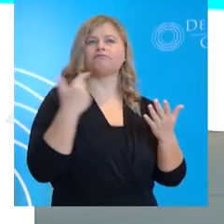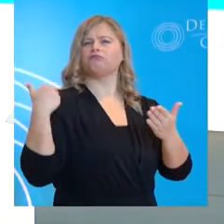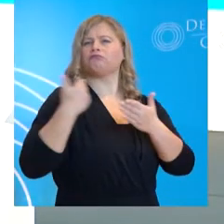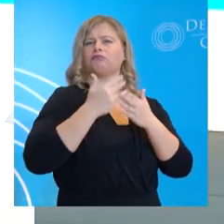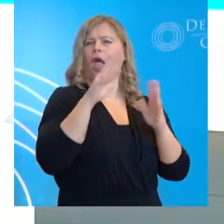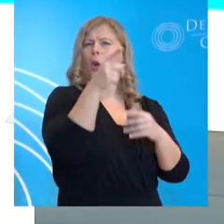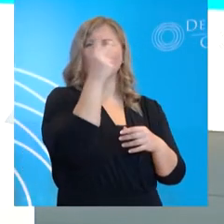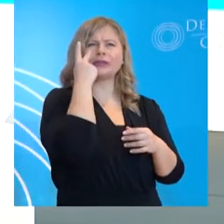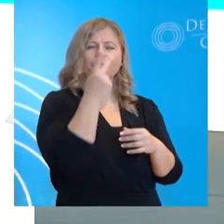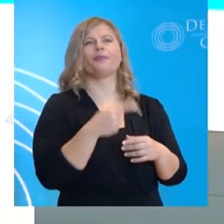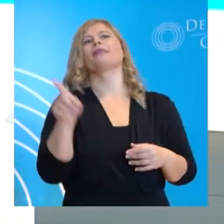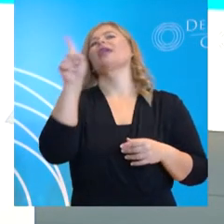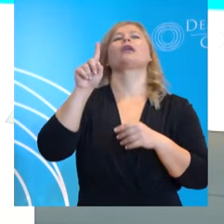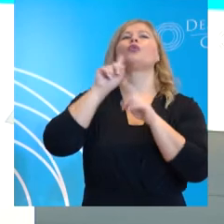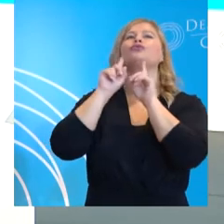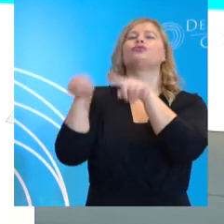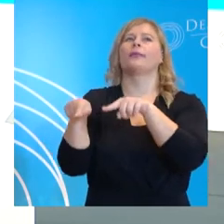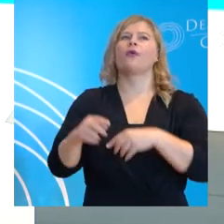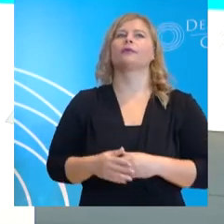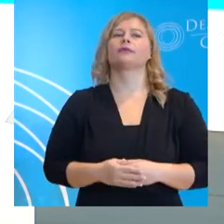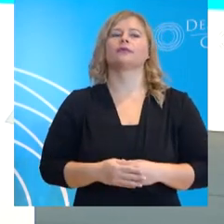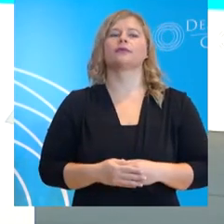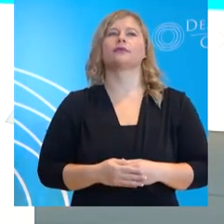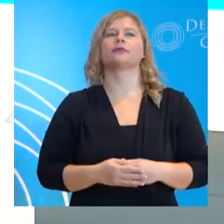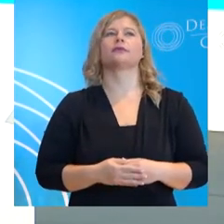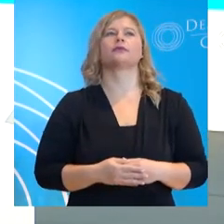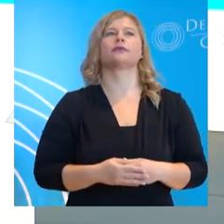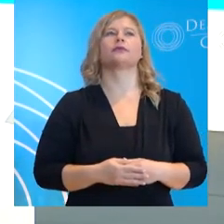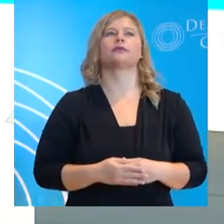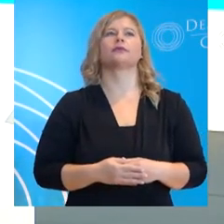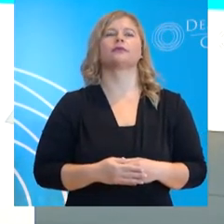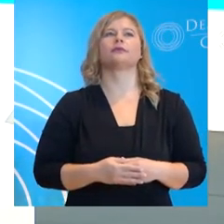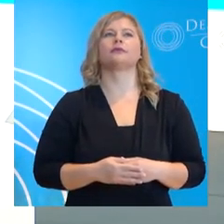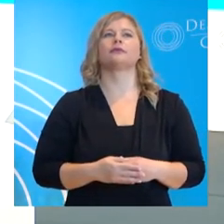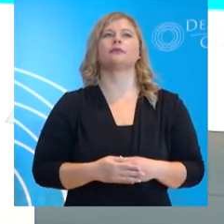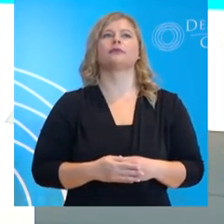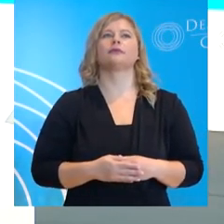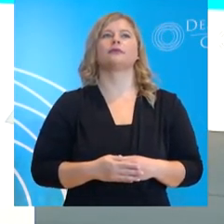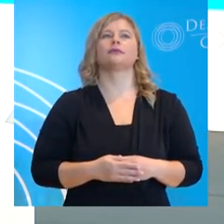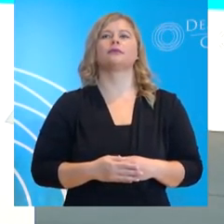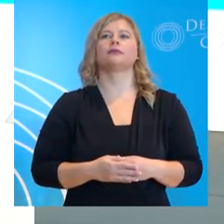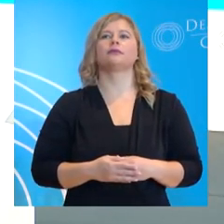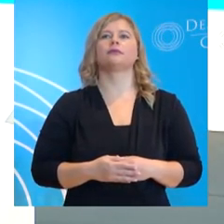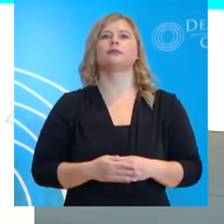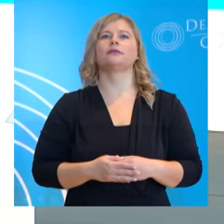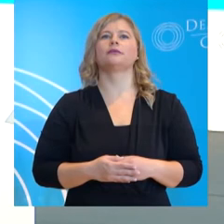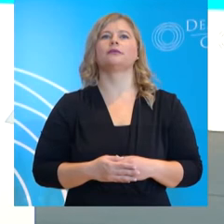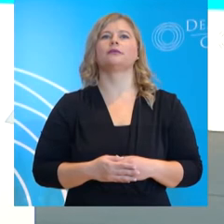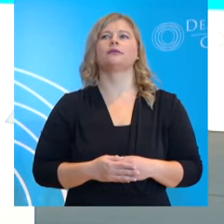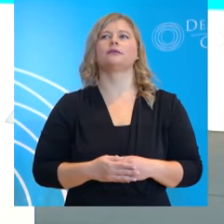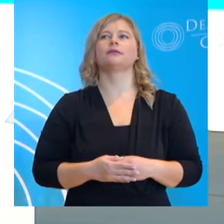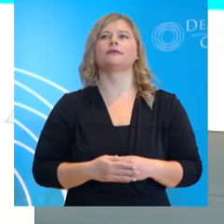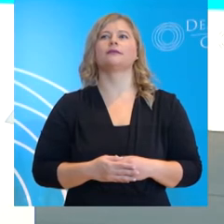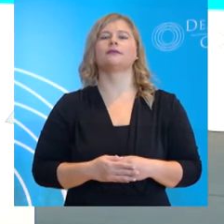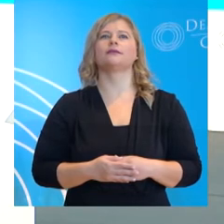of all, I know both Olaf Scholz and Armin Laschet. I think we will work very well with whomever. At the end